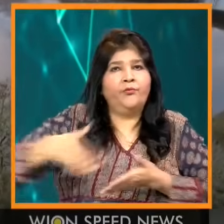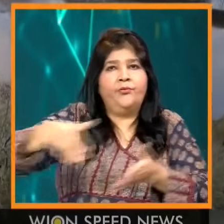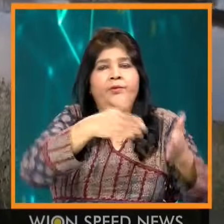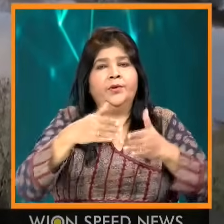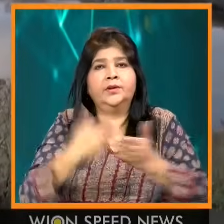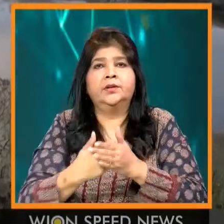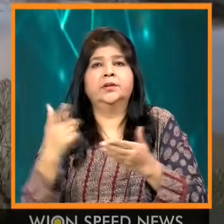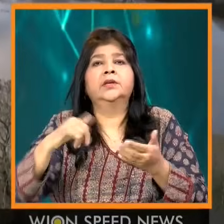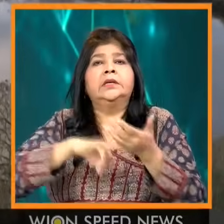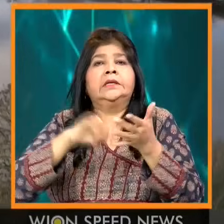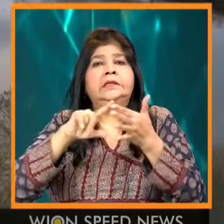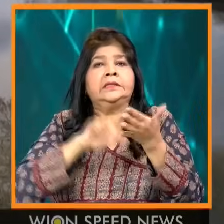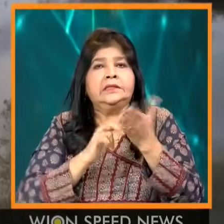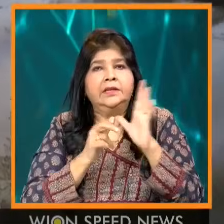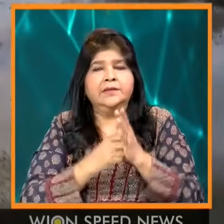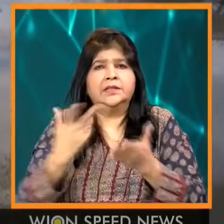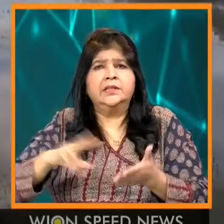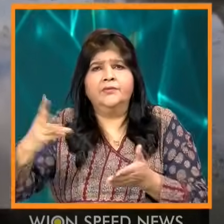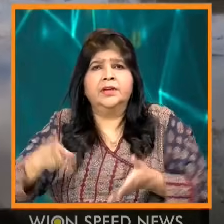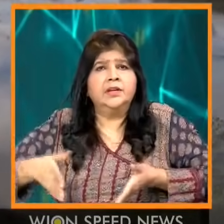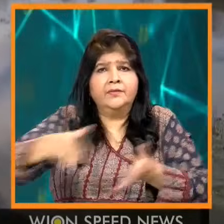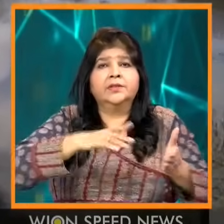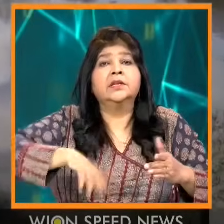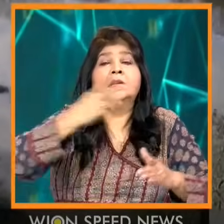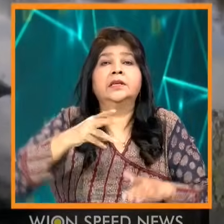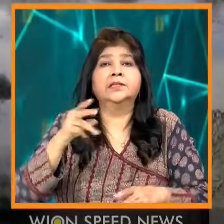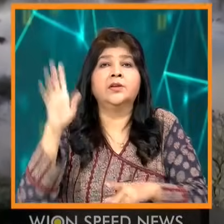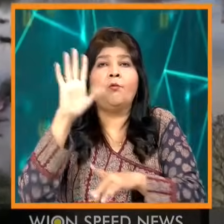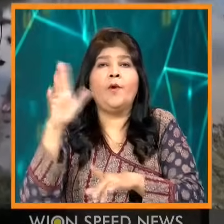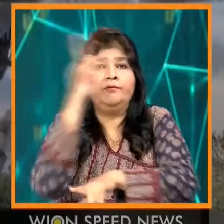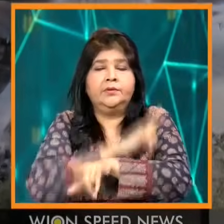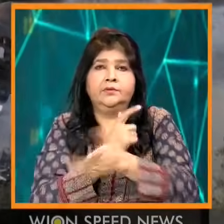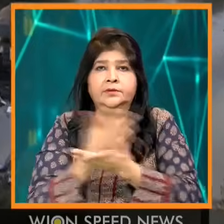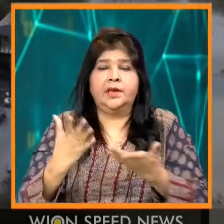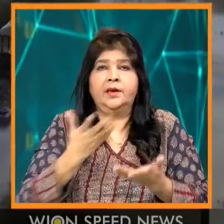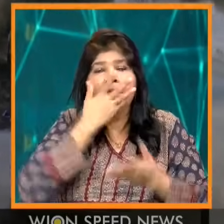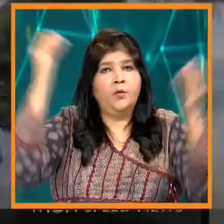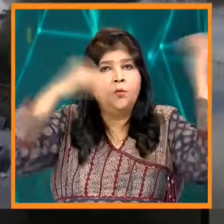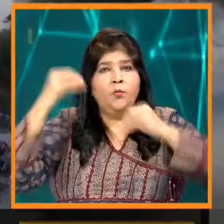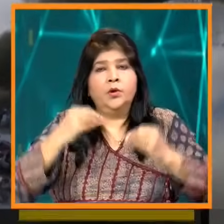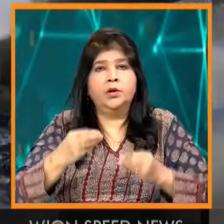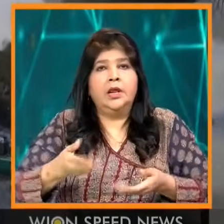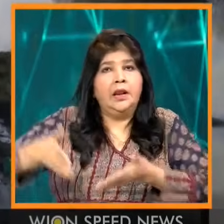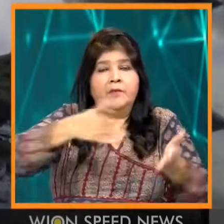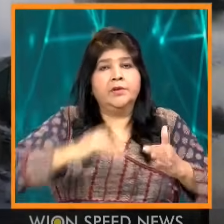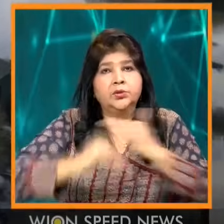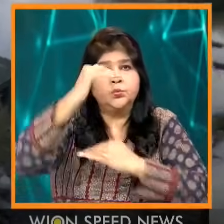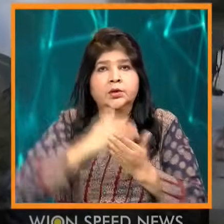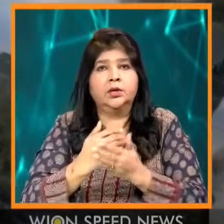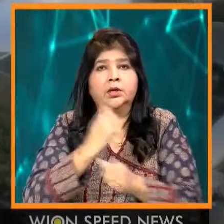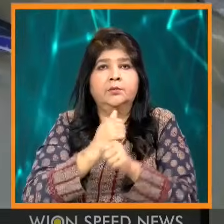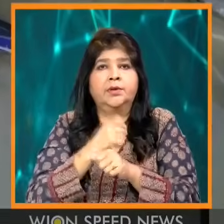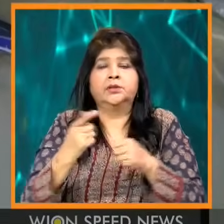River Severn and River Thames for the next 5 days. Now, heavy rain caused major rivers to overflow on Friday as the government issued more